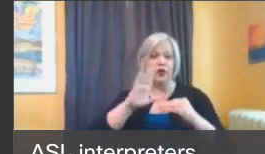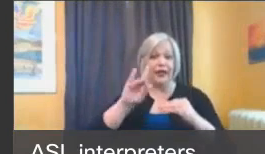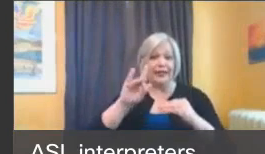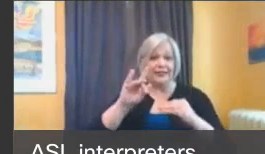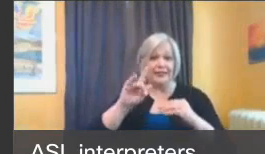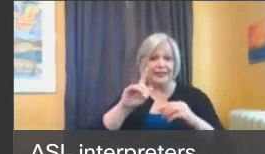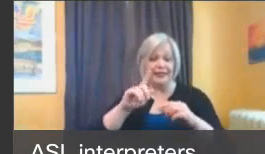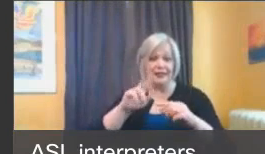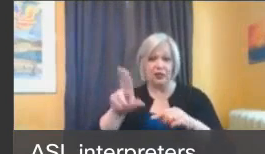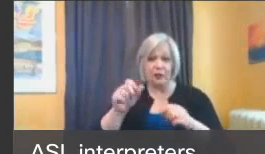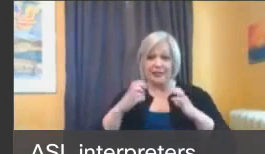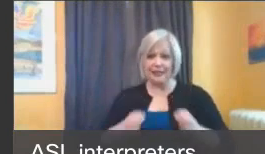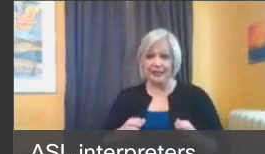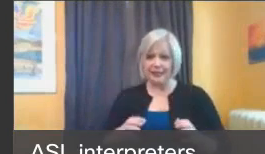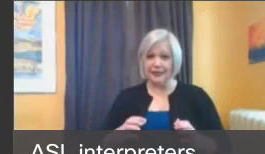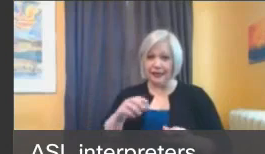Florida, you have a right to vote.